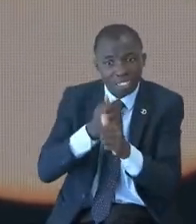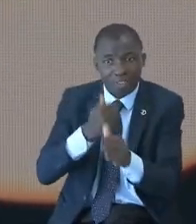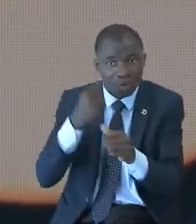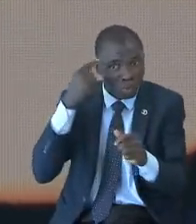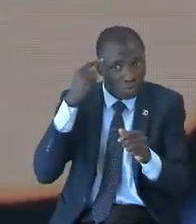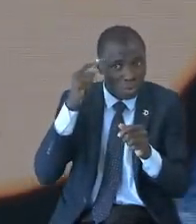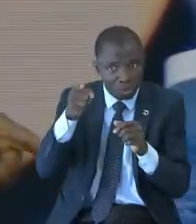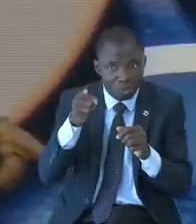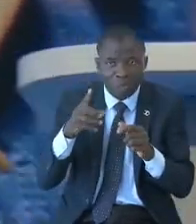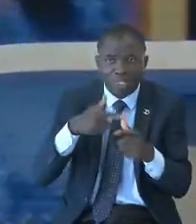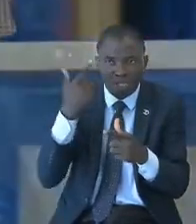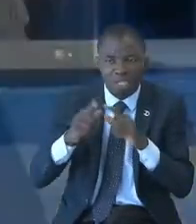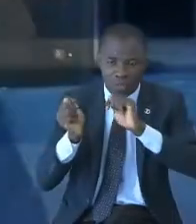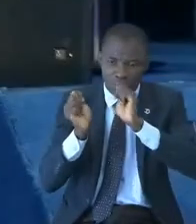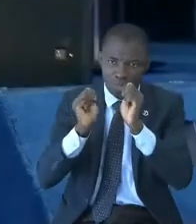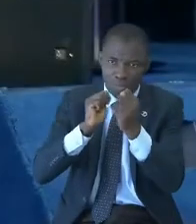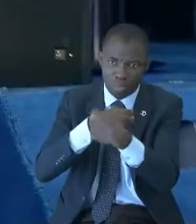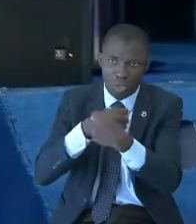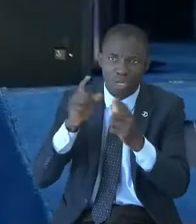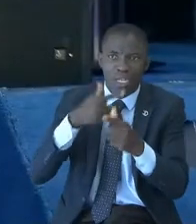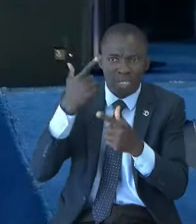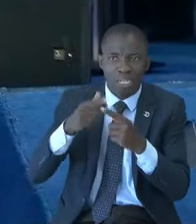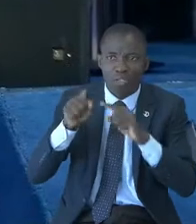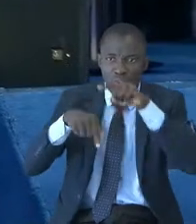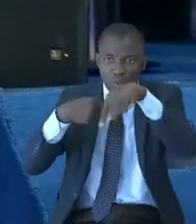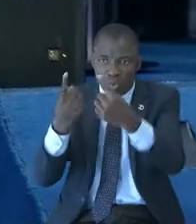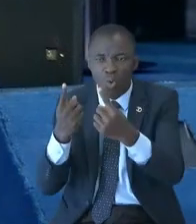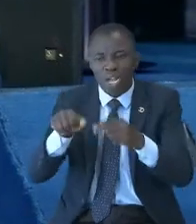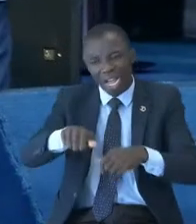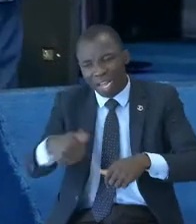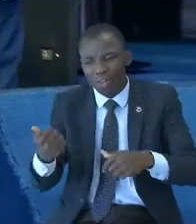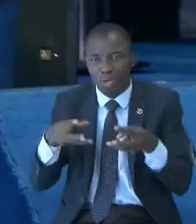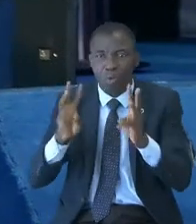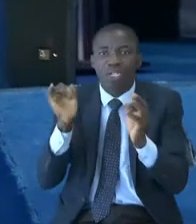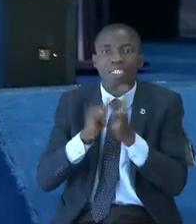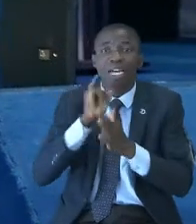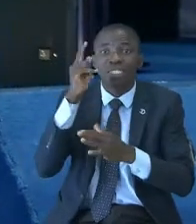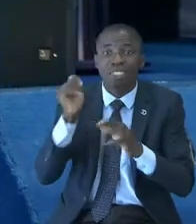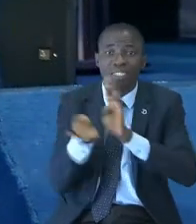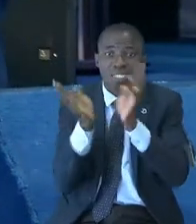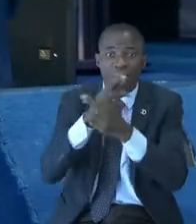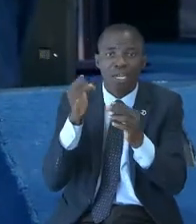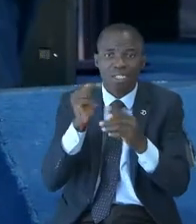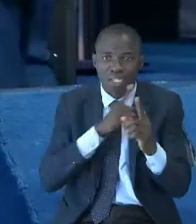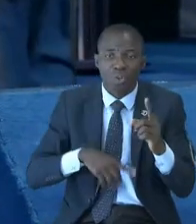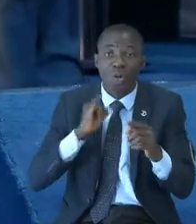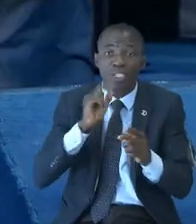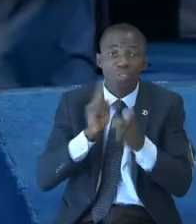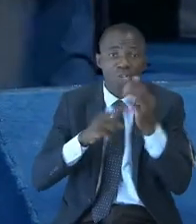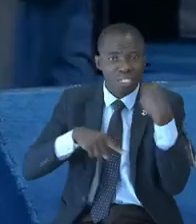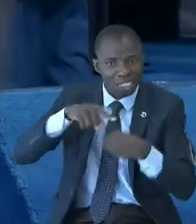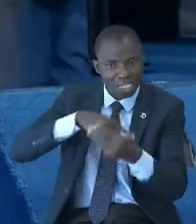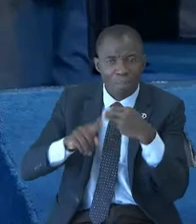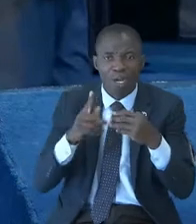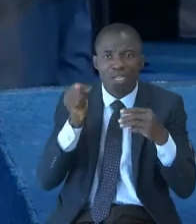turn and you go now another way. That's the repentance the Lord is talking about. The